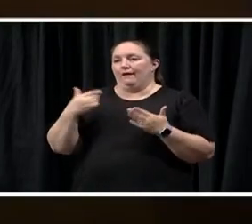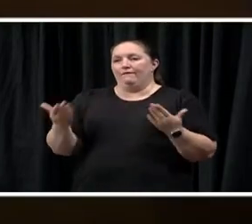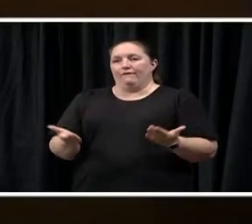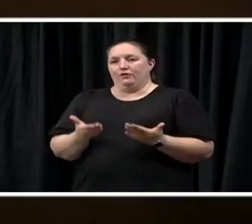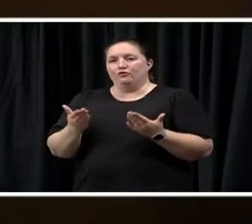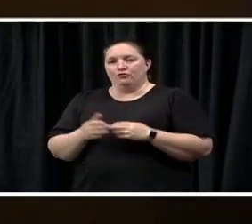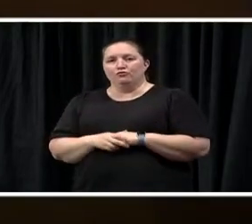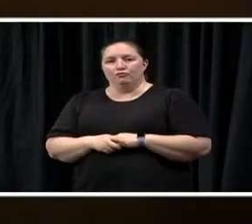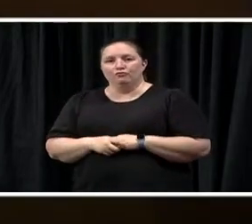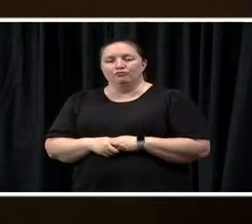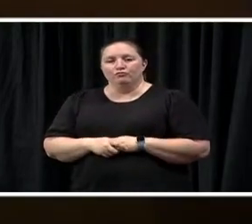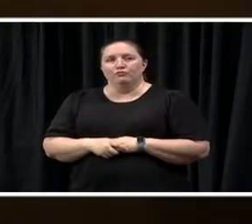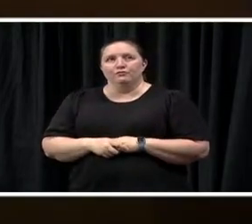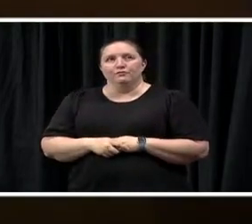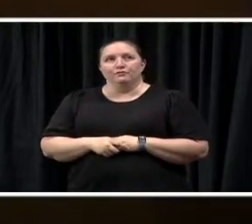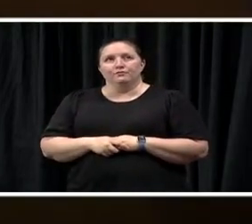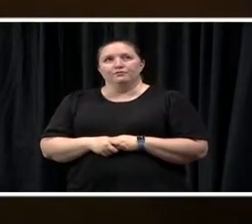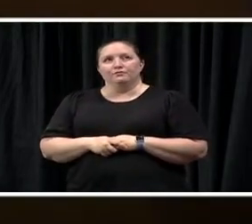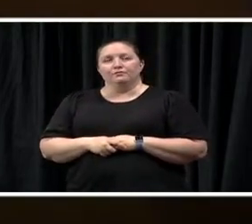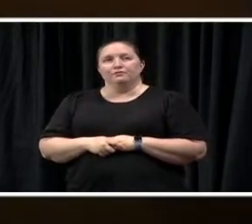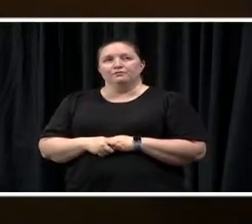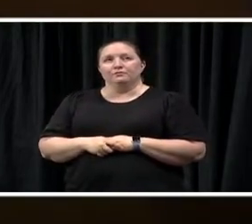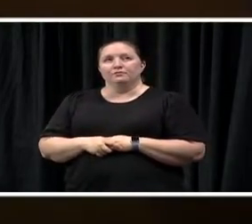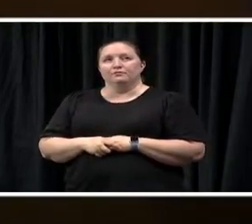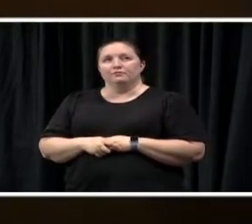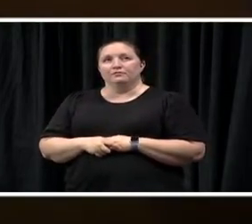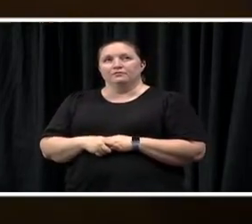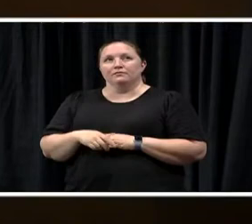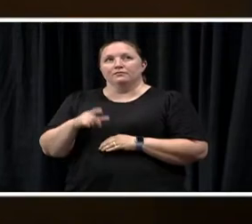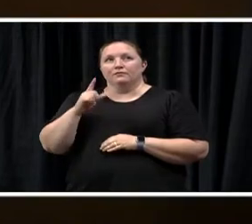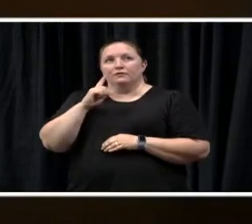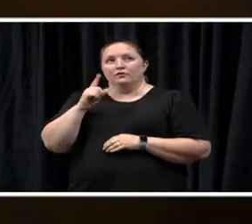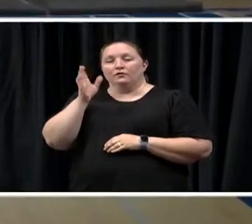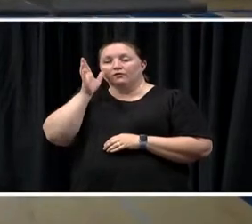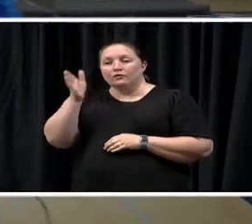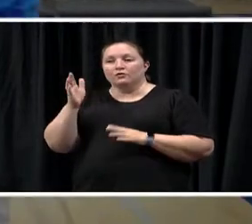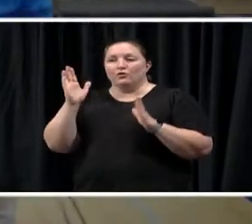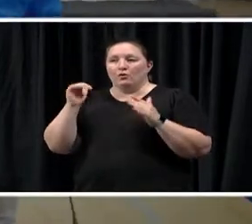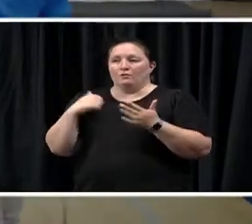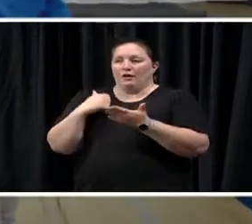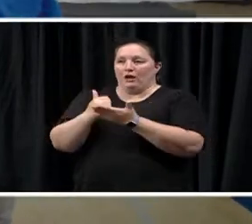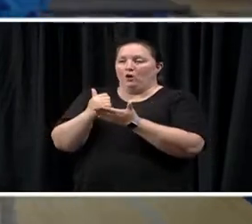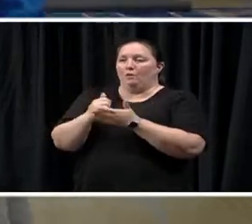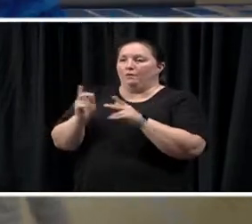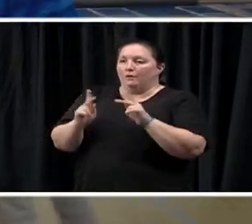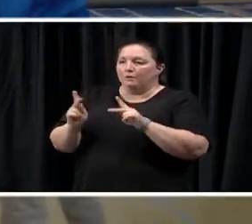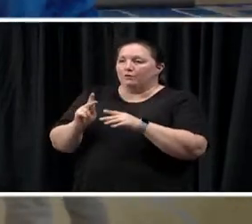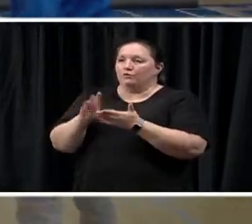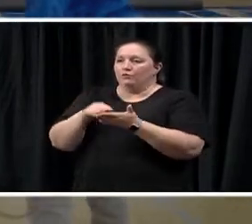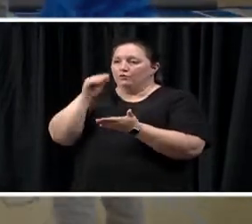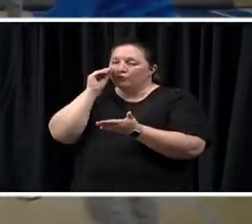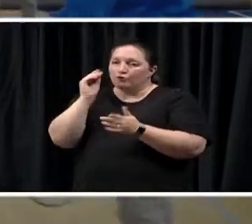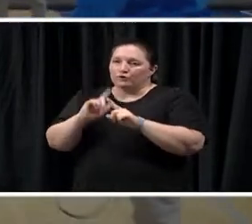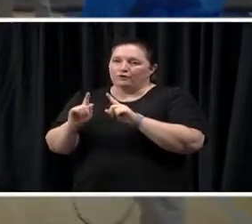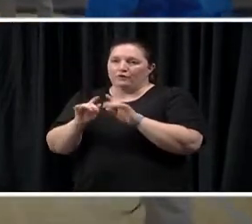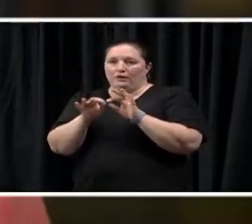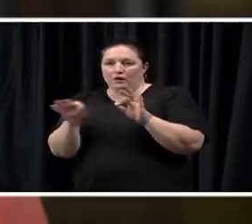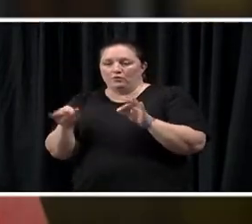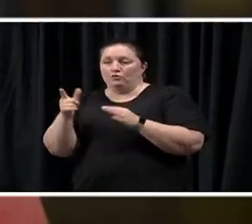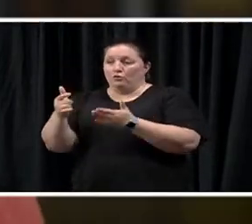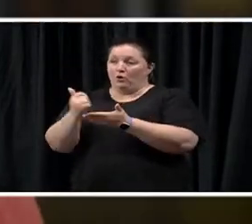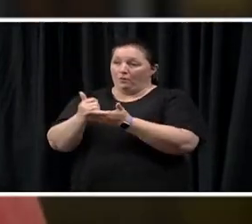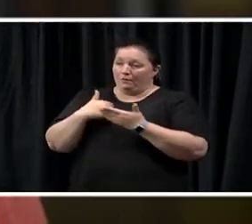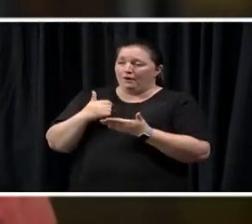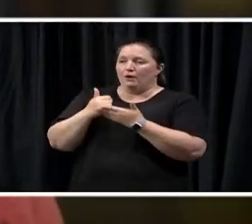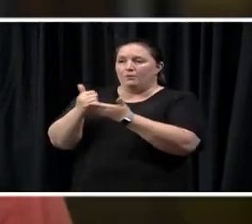of culture, like that, I help you to learn Spanish and you help me to learn English. I show you my culture and you show me yours.